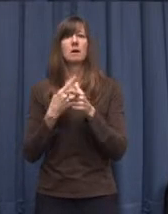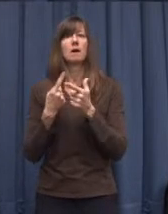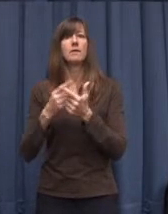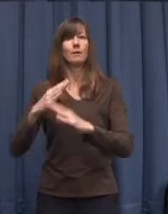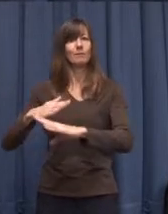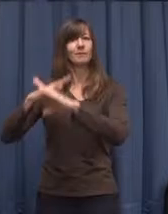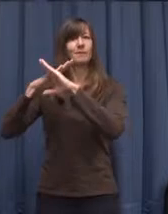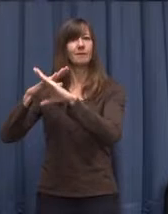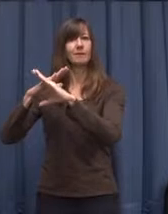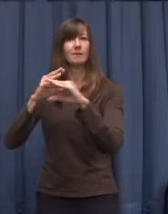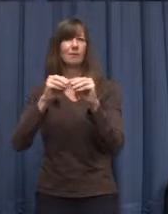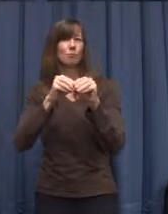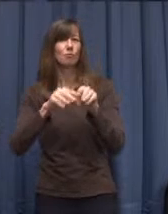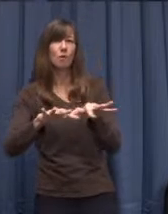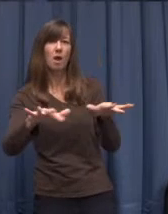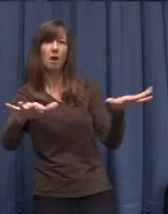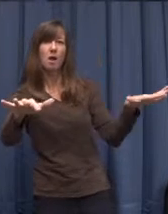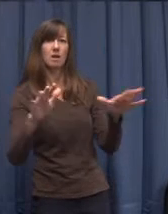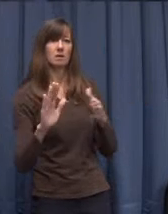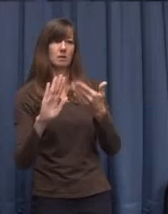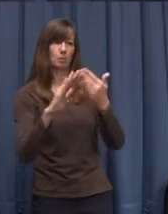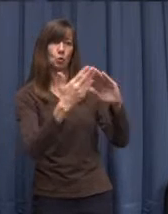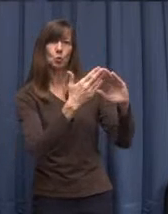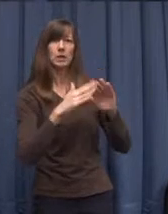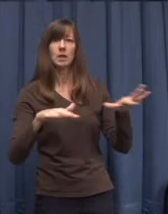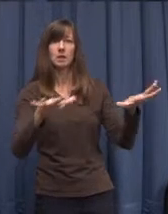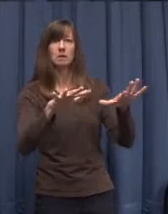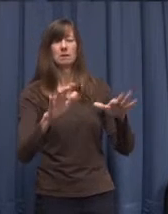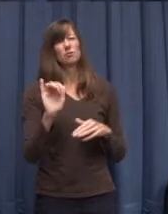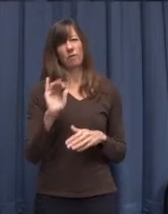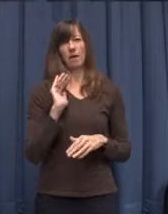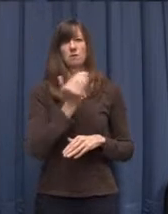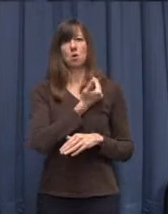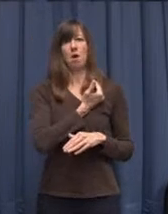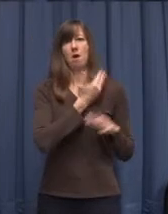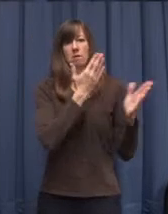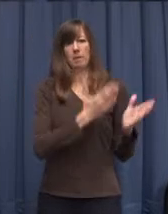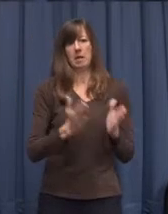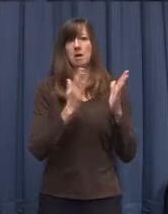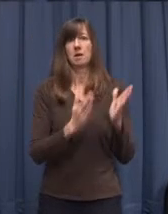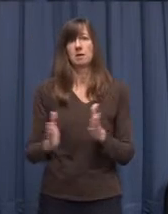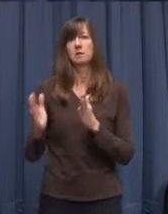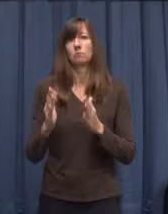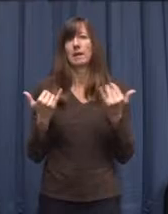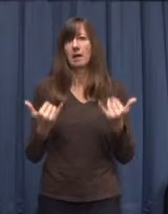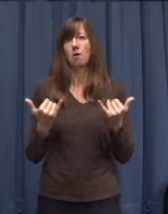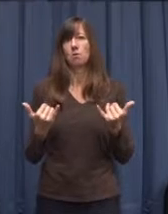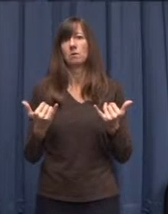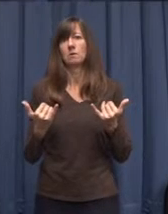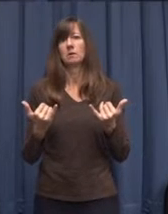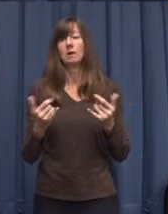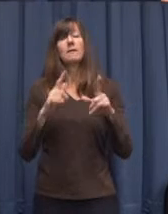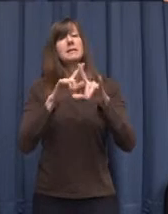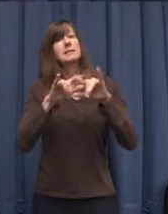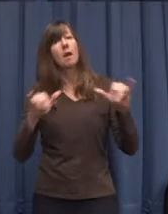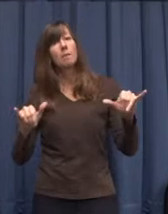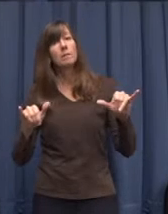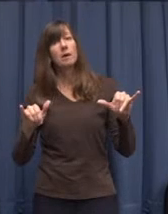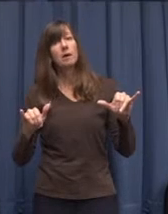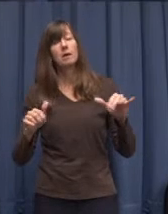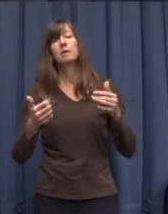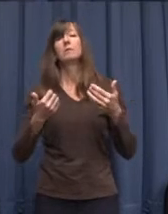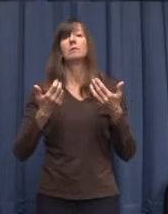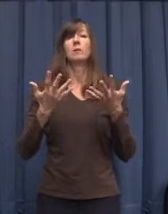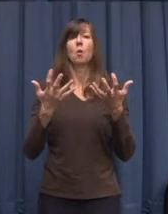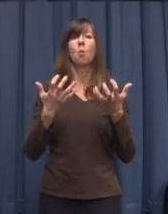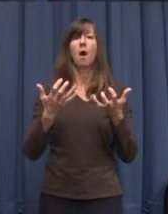type of situation. So that's really our strategy at this point, while in parallel planning and asking for more rapid